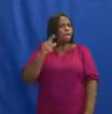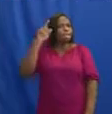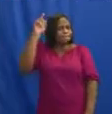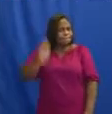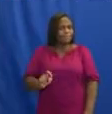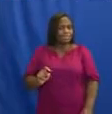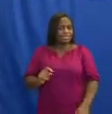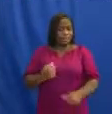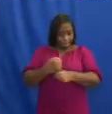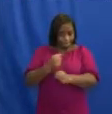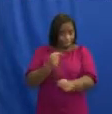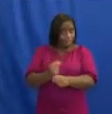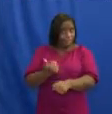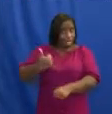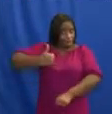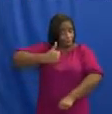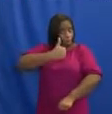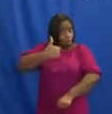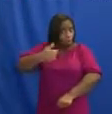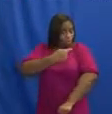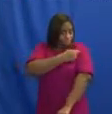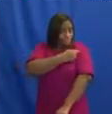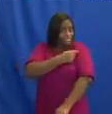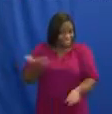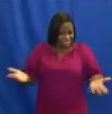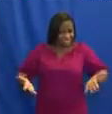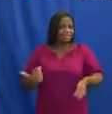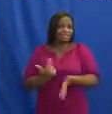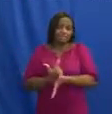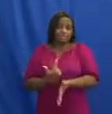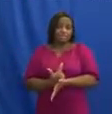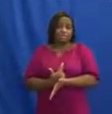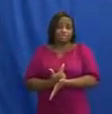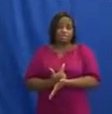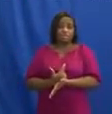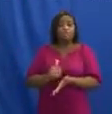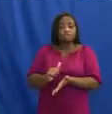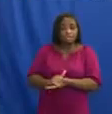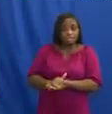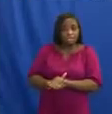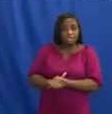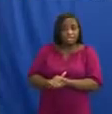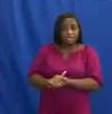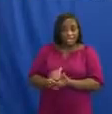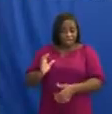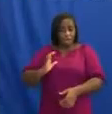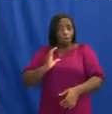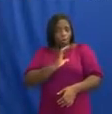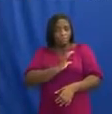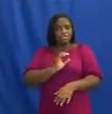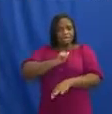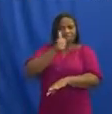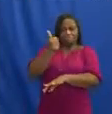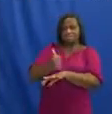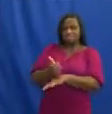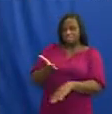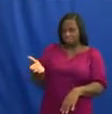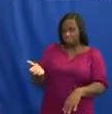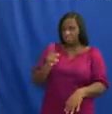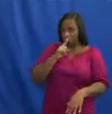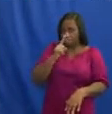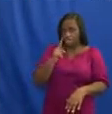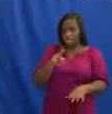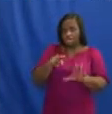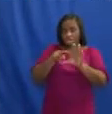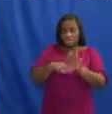manufacture vaccines here in Ghana. To this end, a committee has been established under